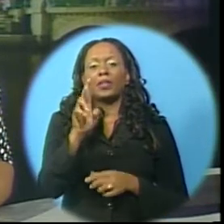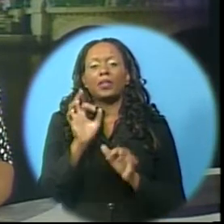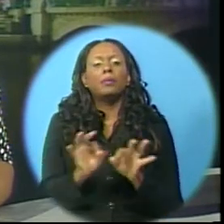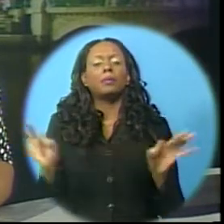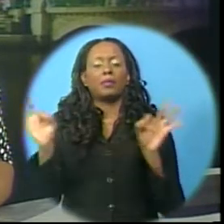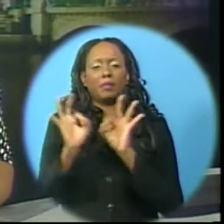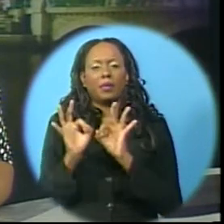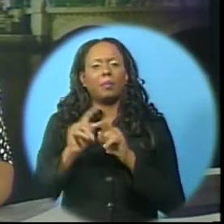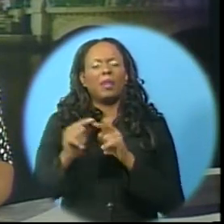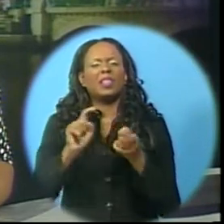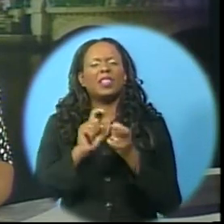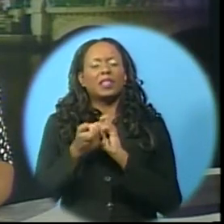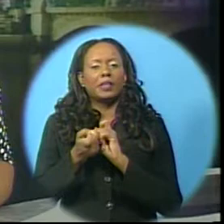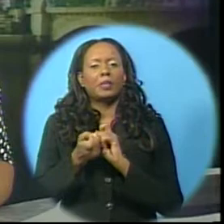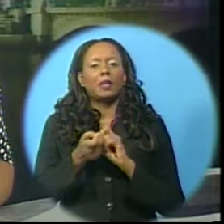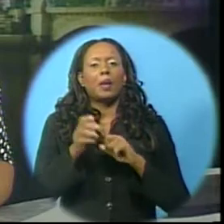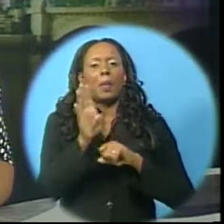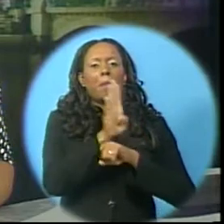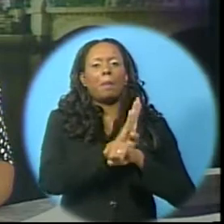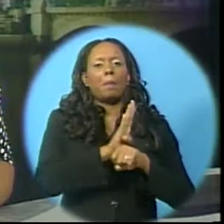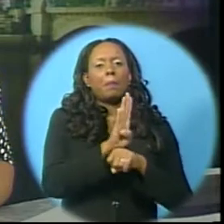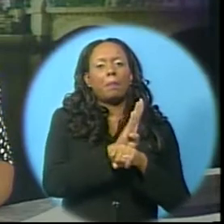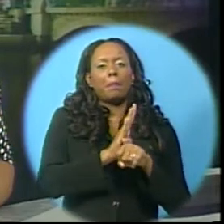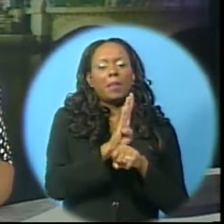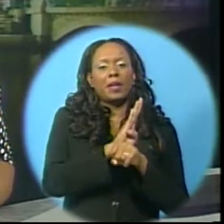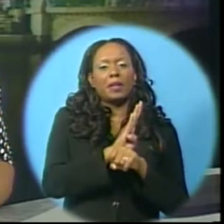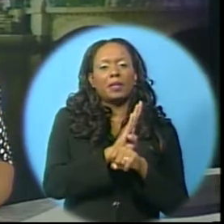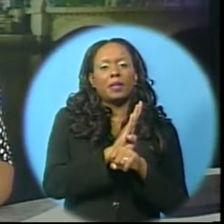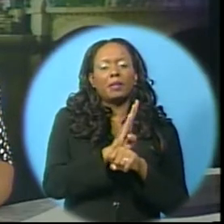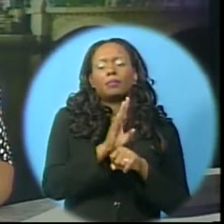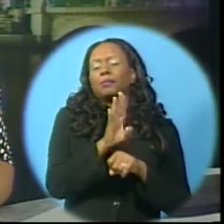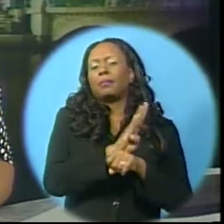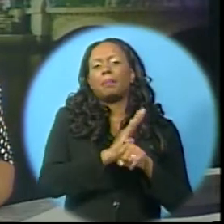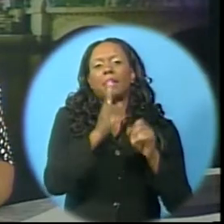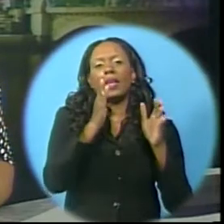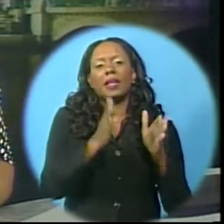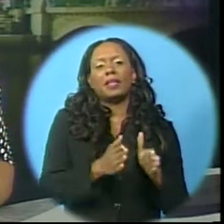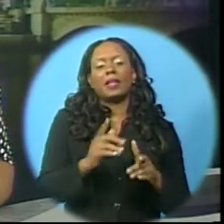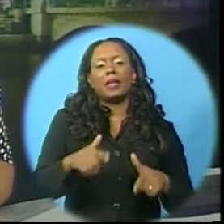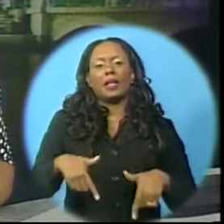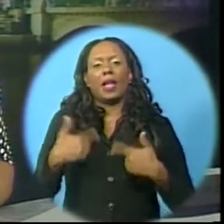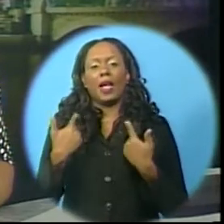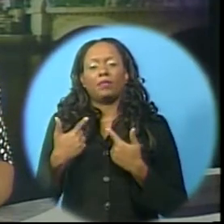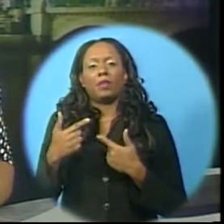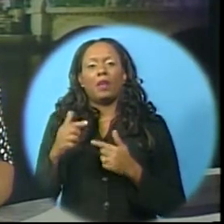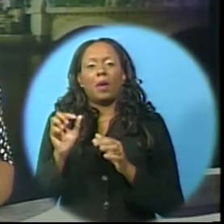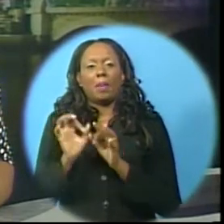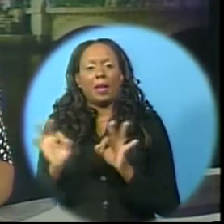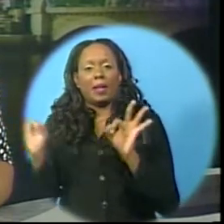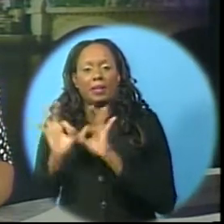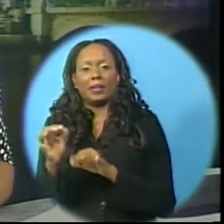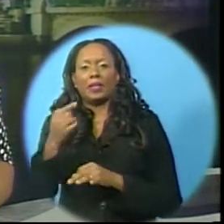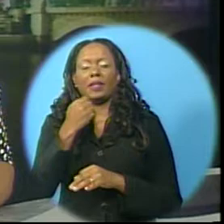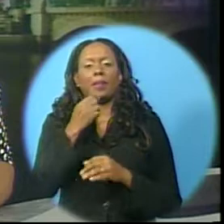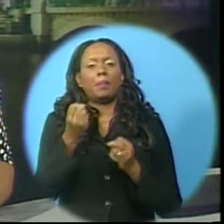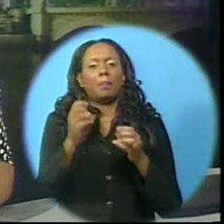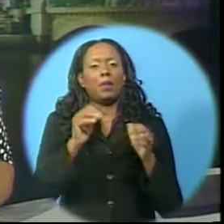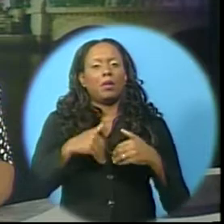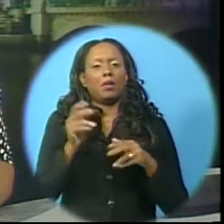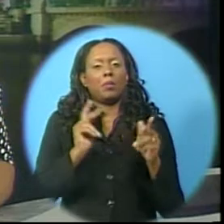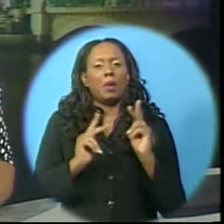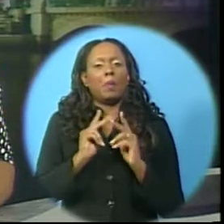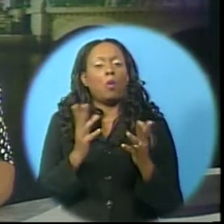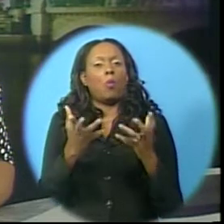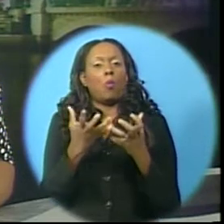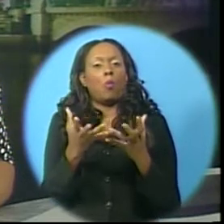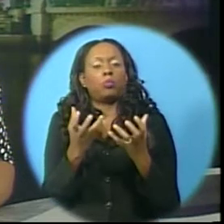surge in violent crime to attitudes of greed coming from all spheres of society. Mr. Comishong says that many young people are chasing money at all